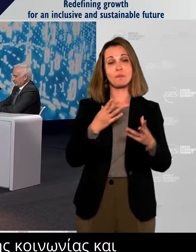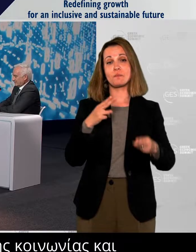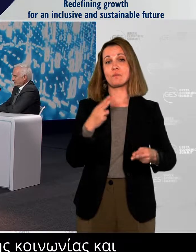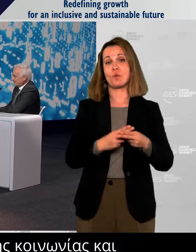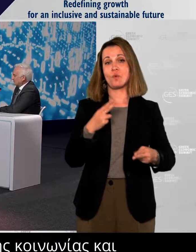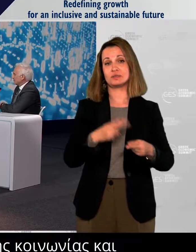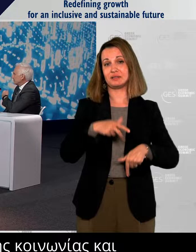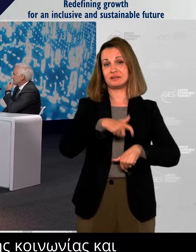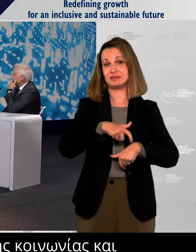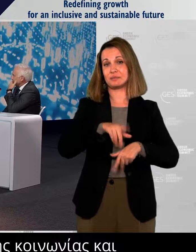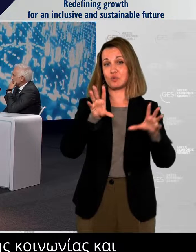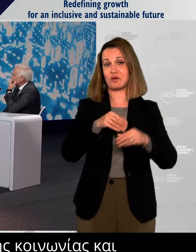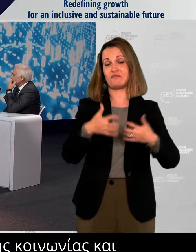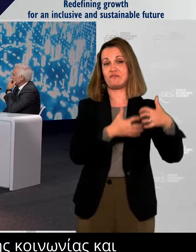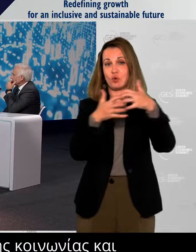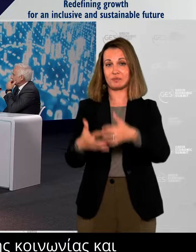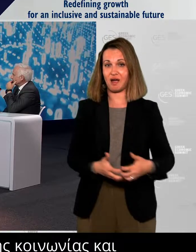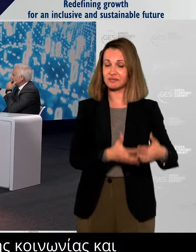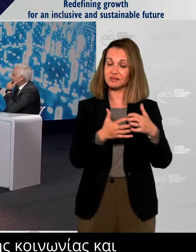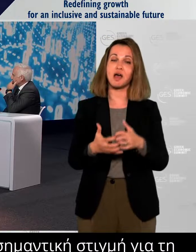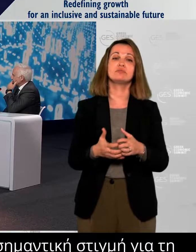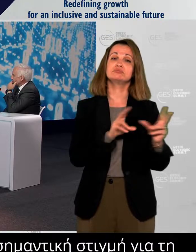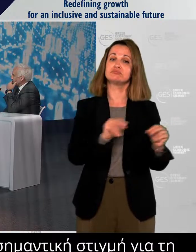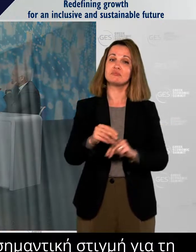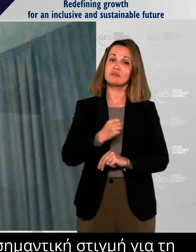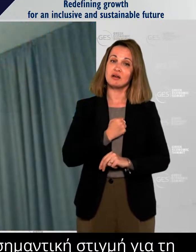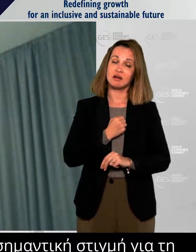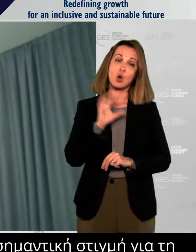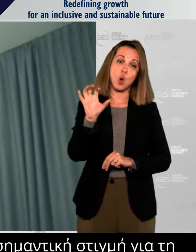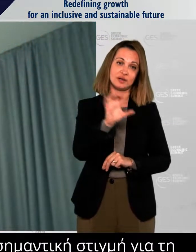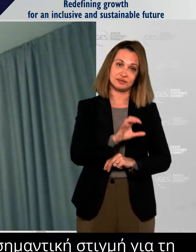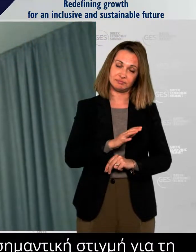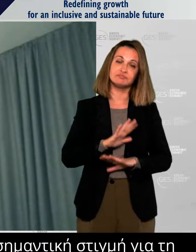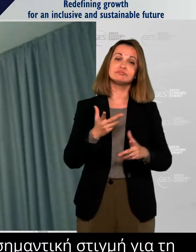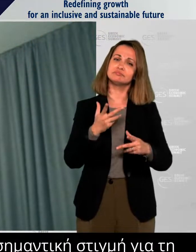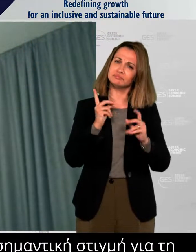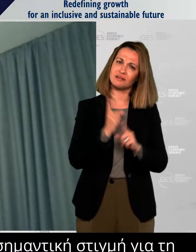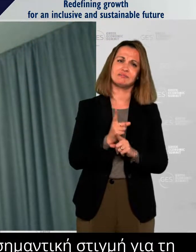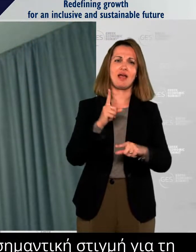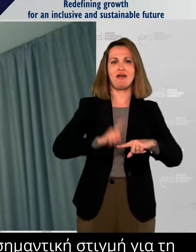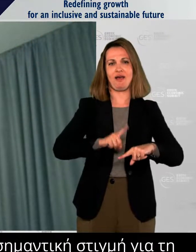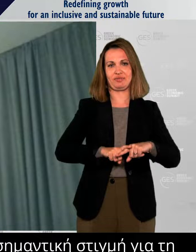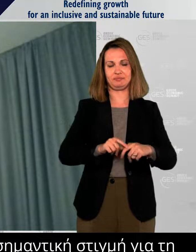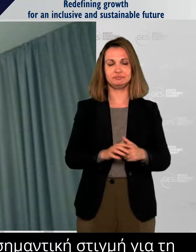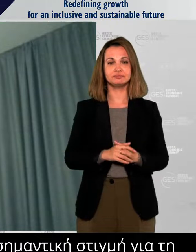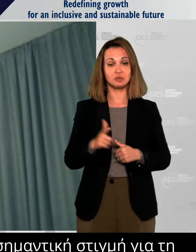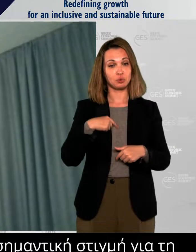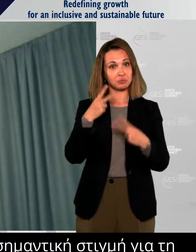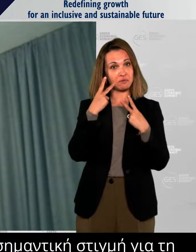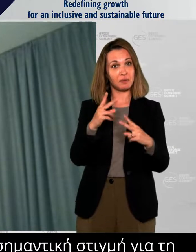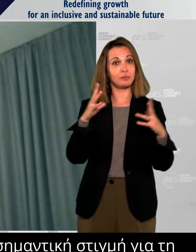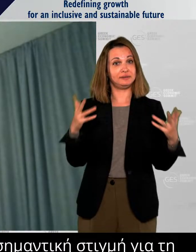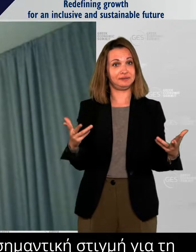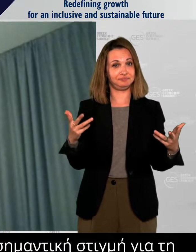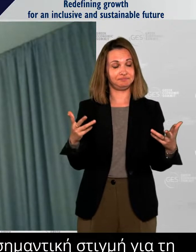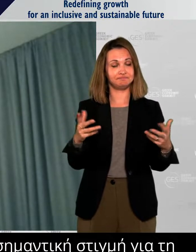countries like Greece. We see that because of the investment, the European investment, the next